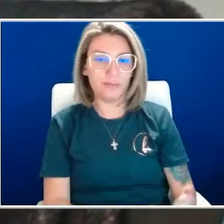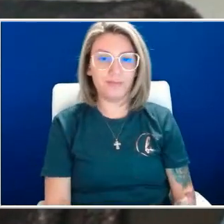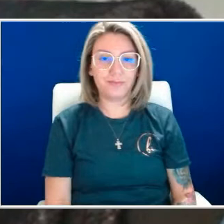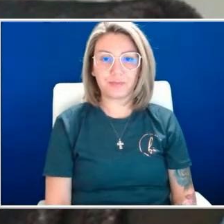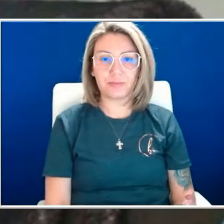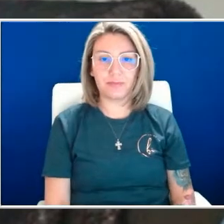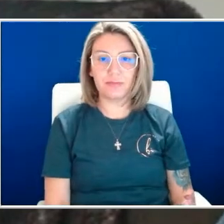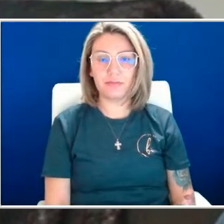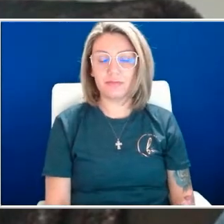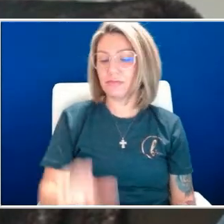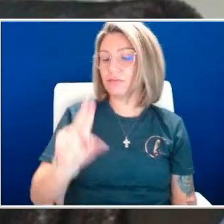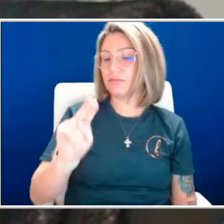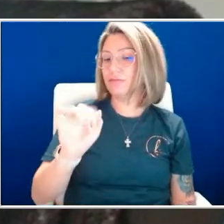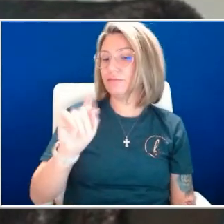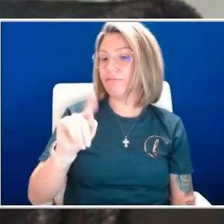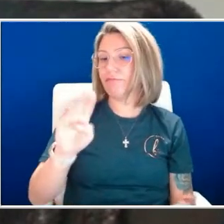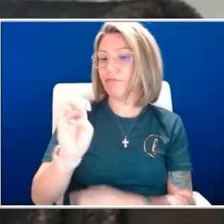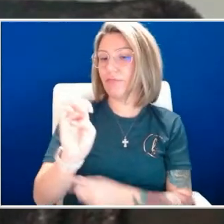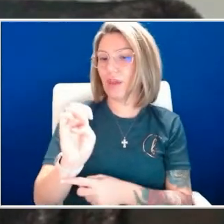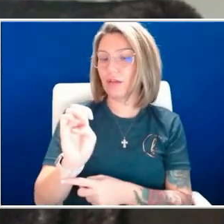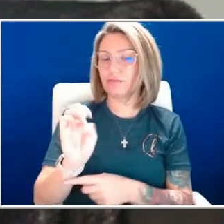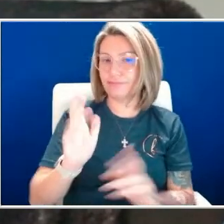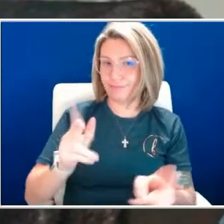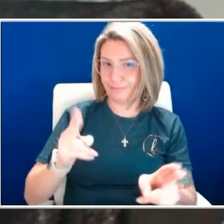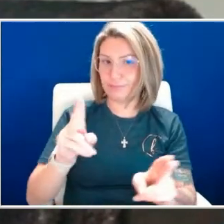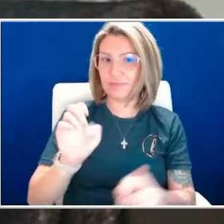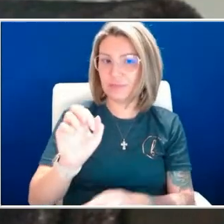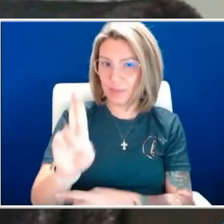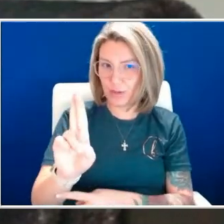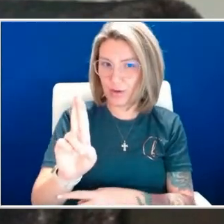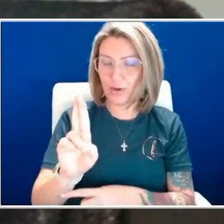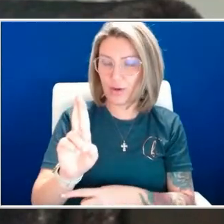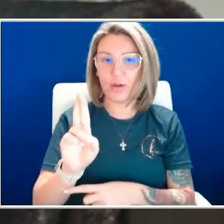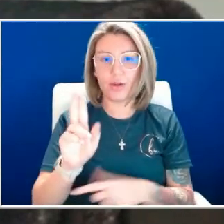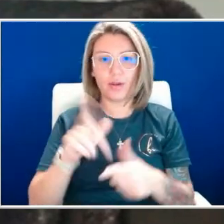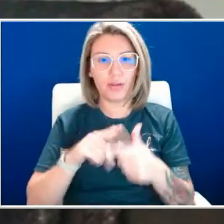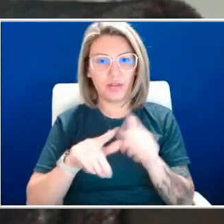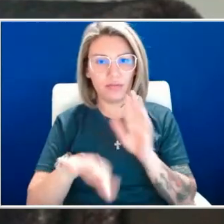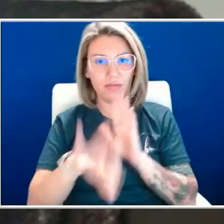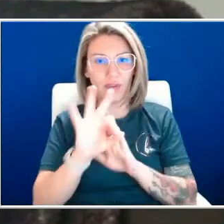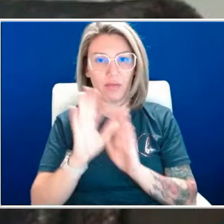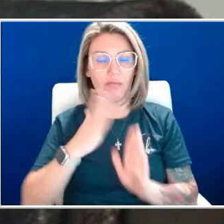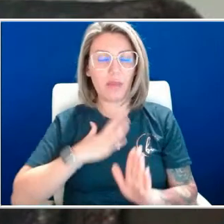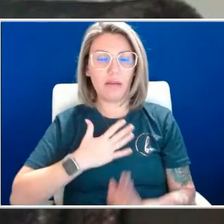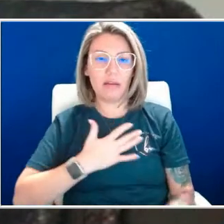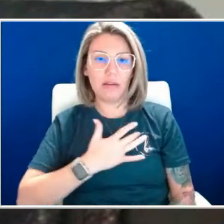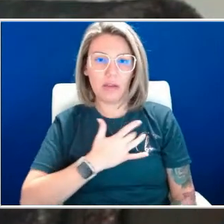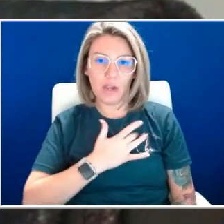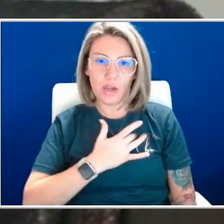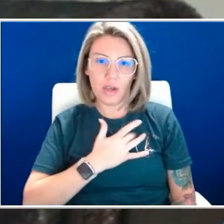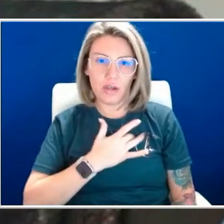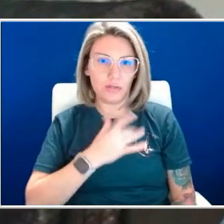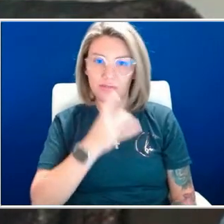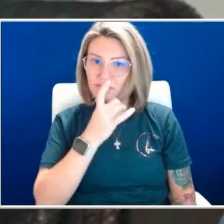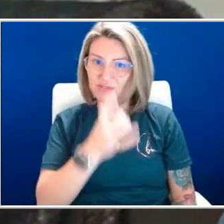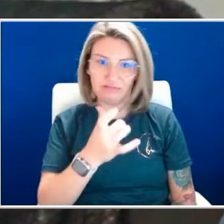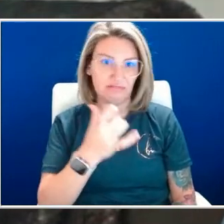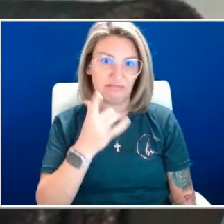Natalie, took me to the emergency room, and that's when they found out my heart was not well.